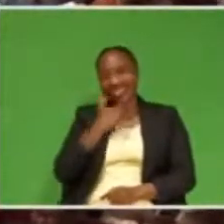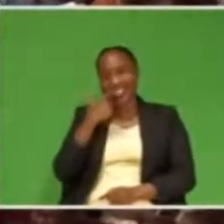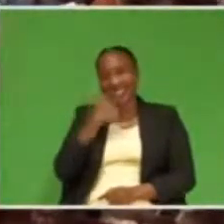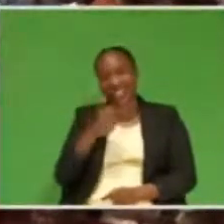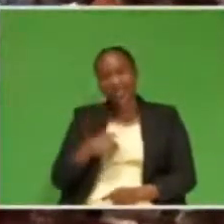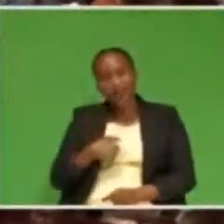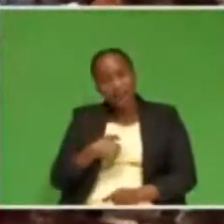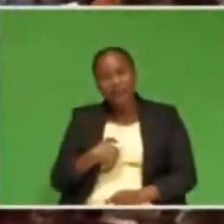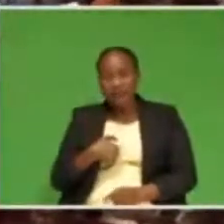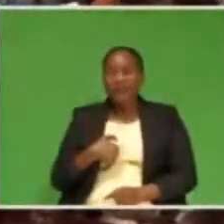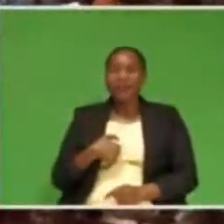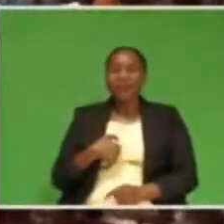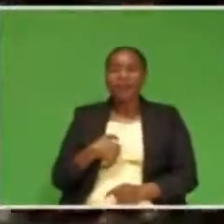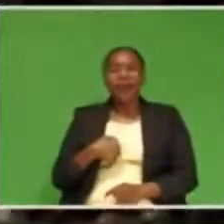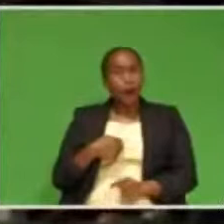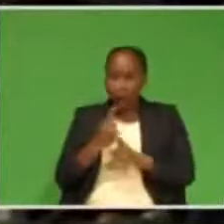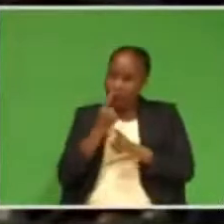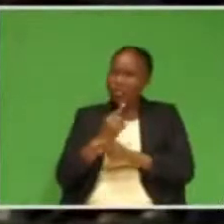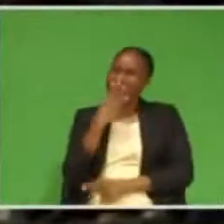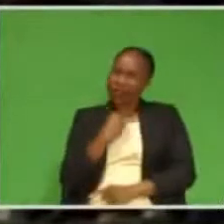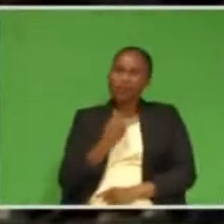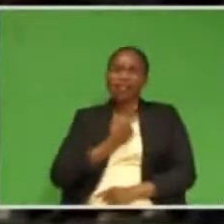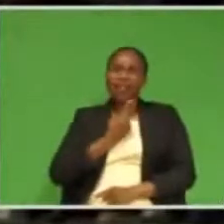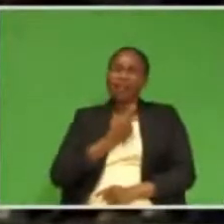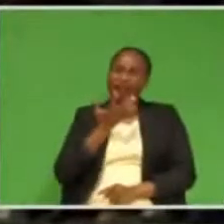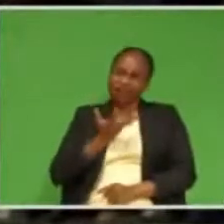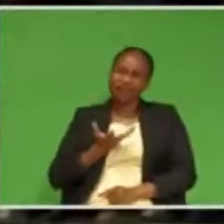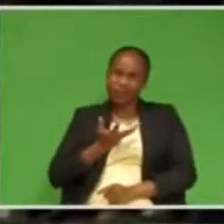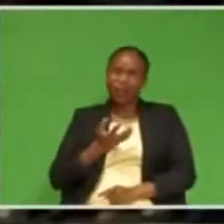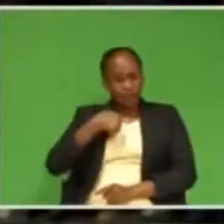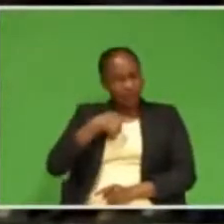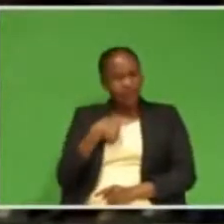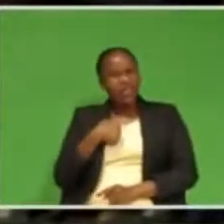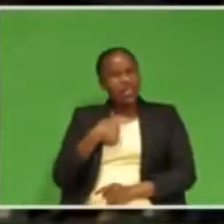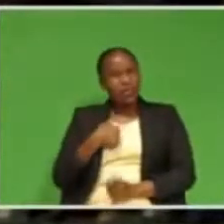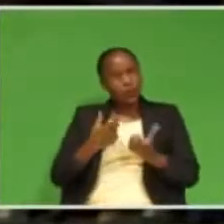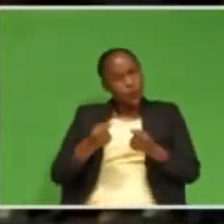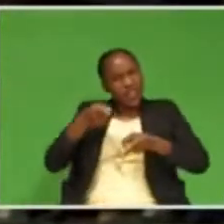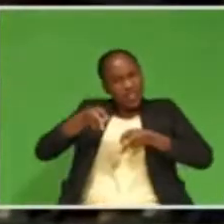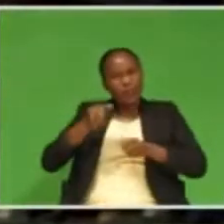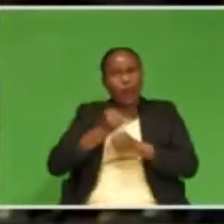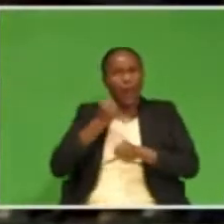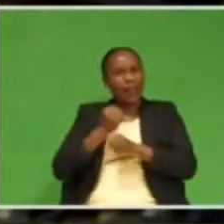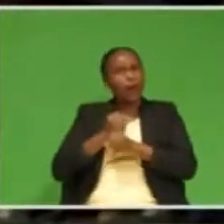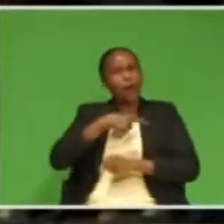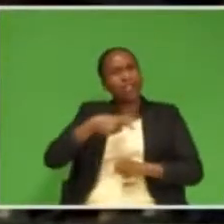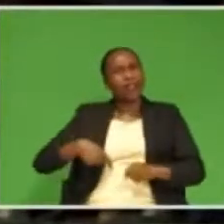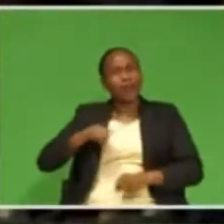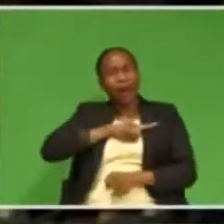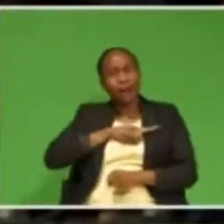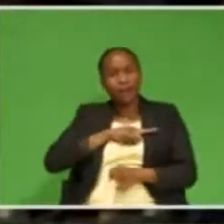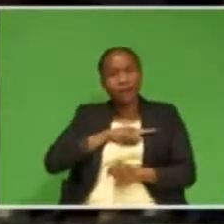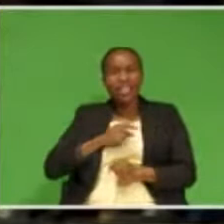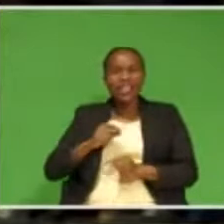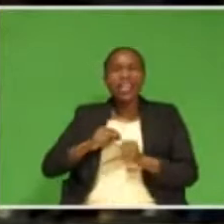I've often asked myself that. And there's that voice inside of